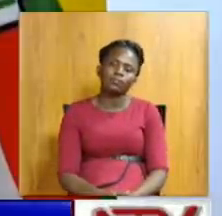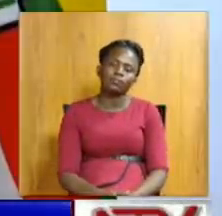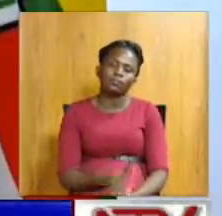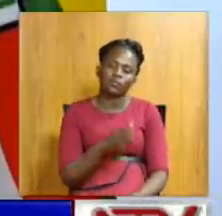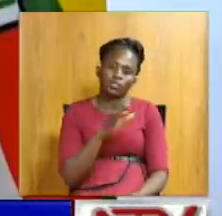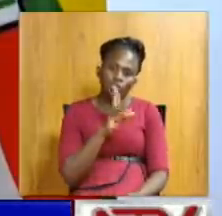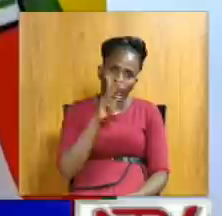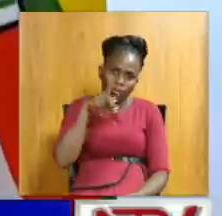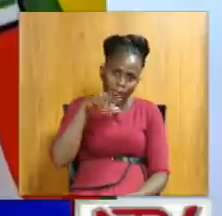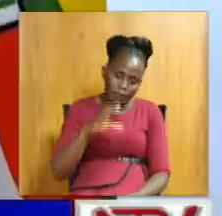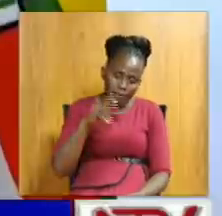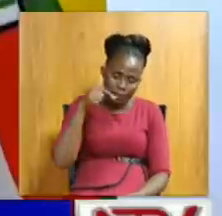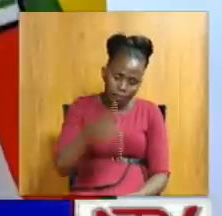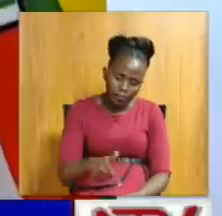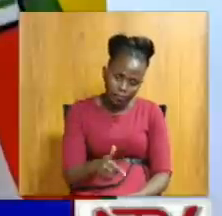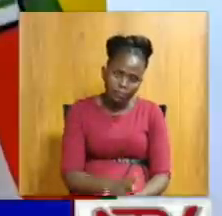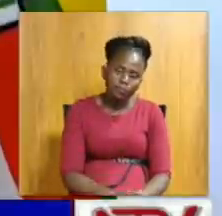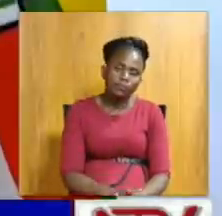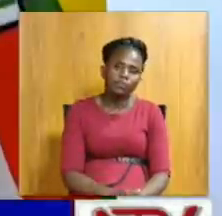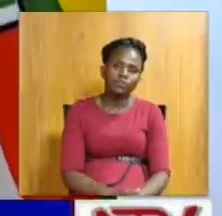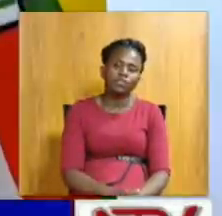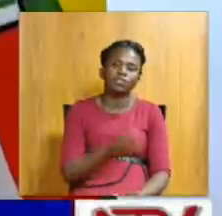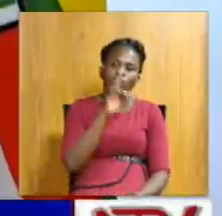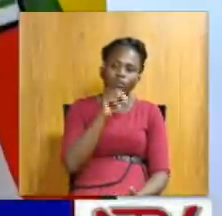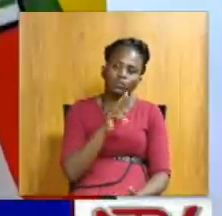UPC 7. NUP